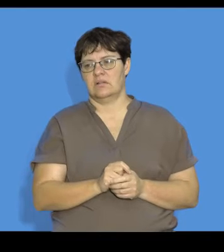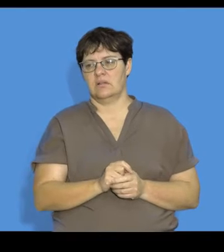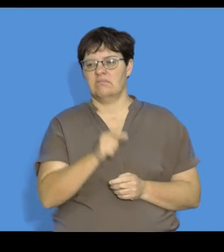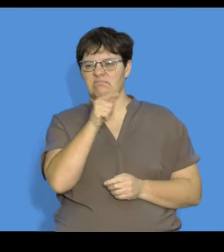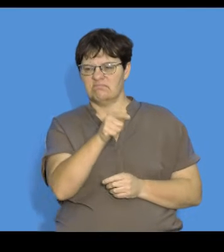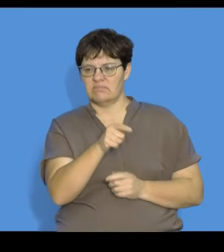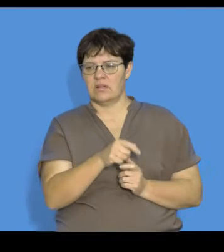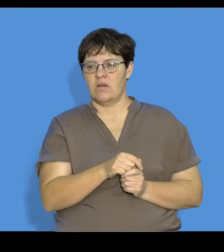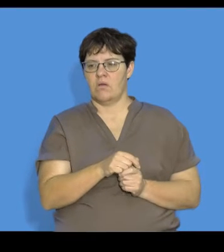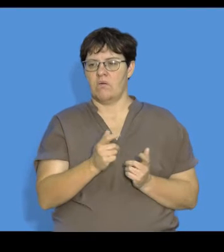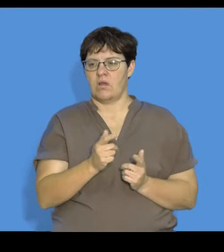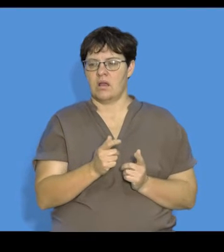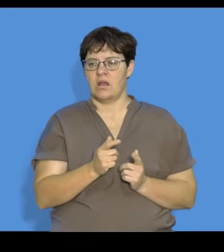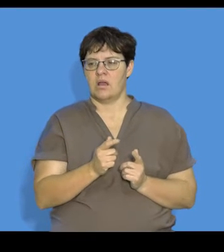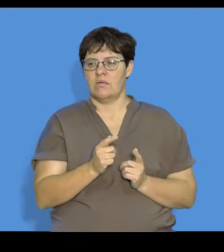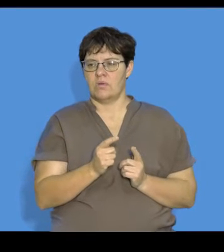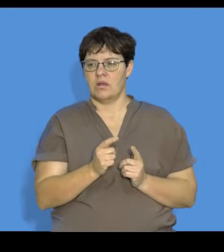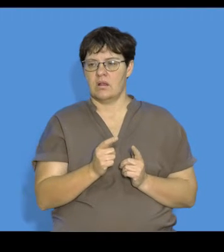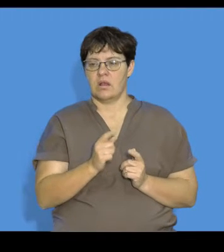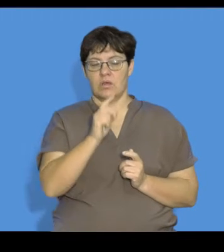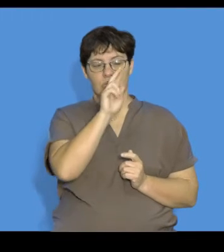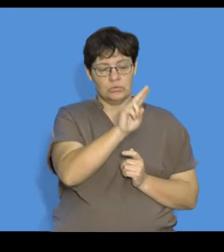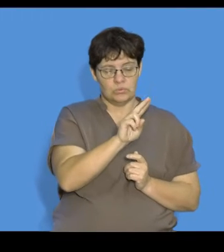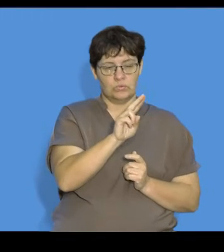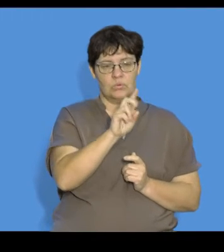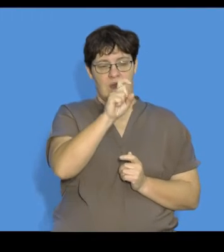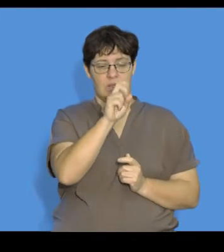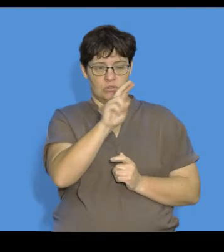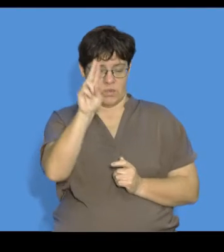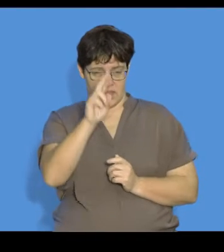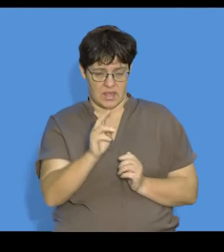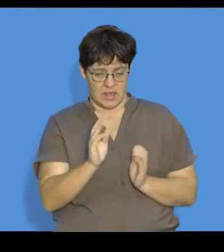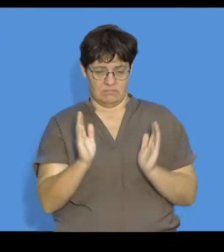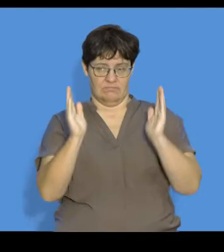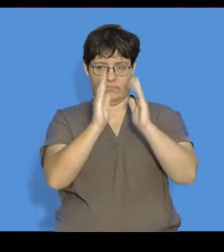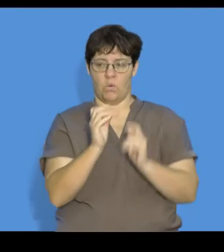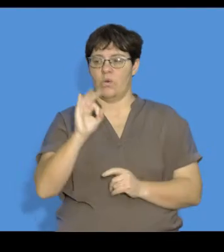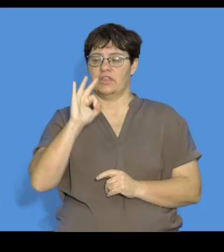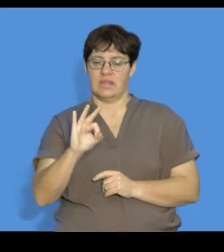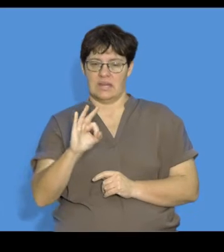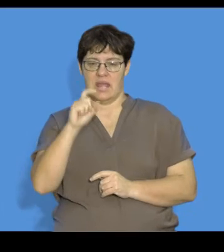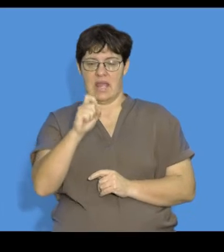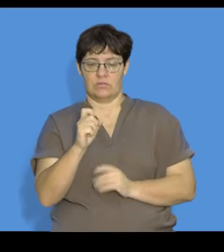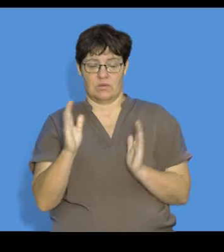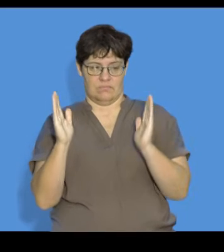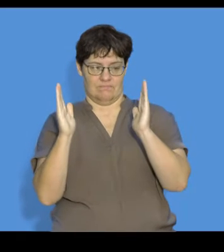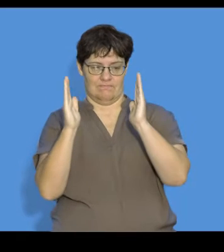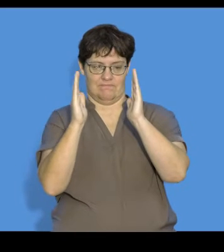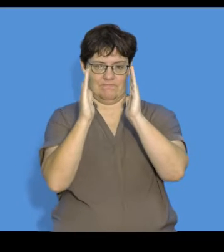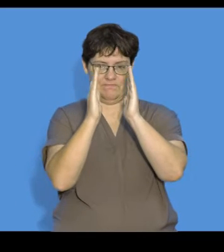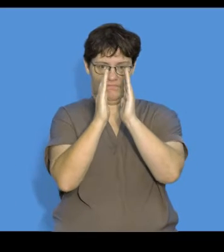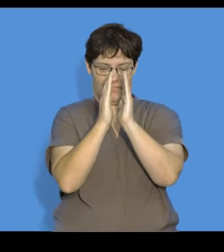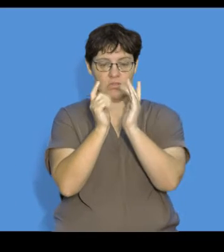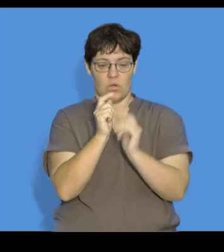it will look like this, and then it becomes 2x squared, and then it becomes 3x squared. So